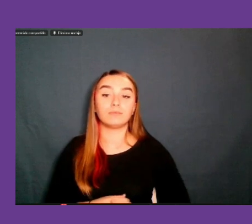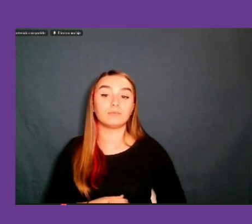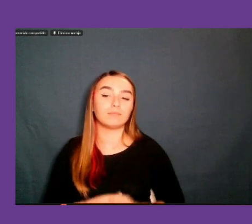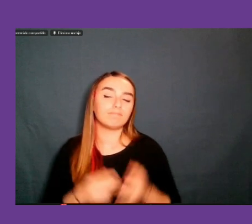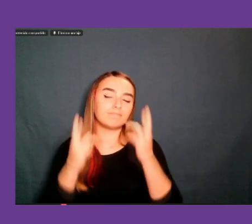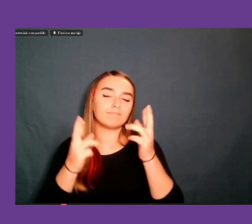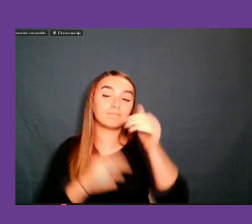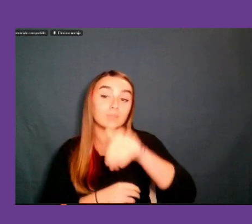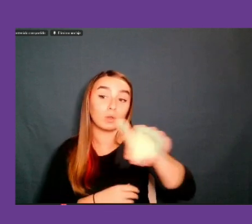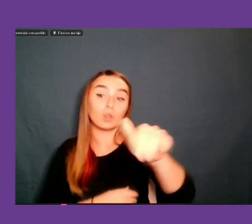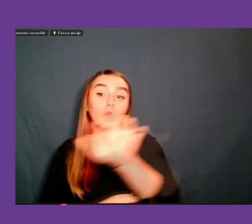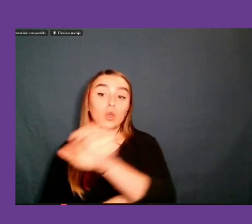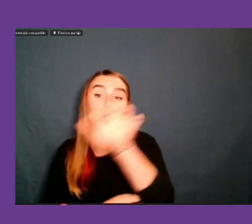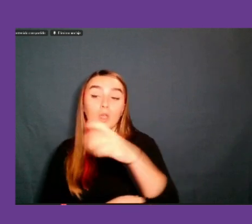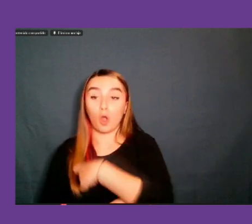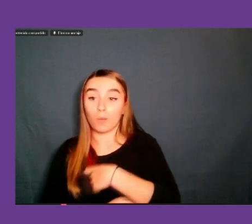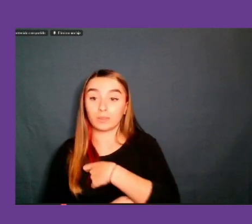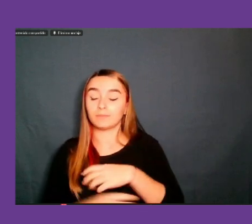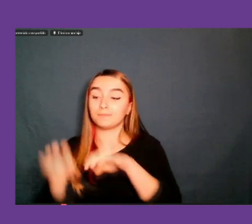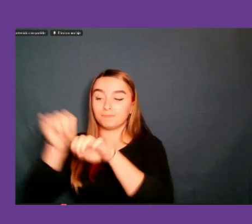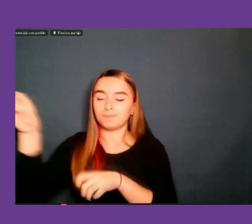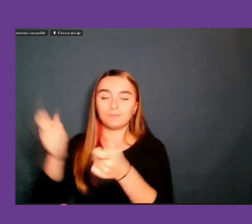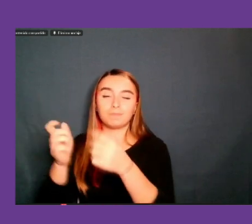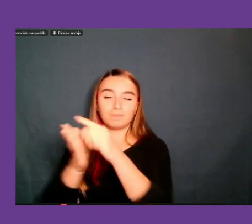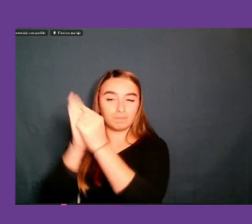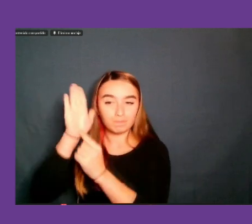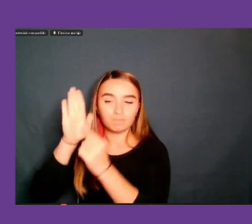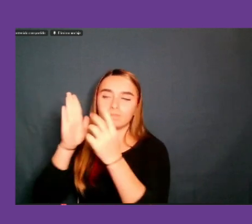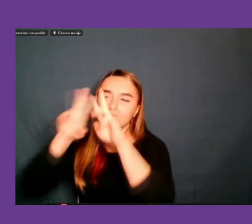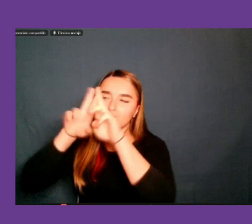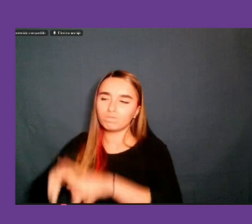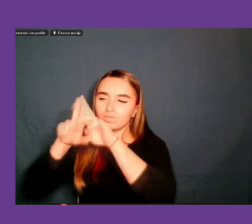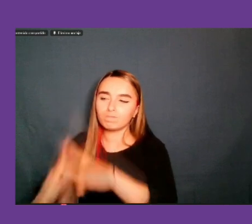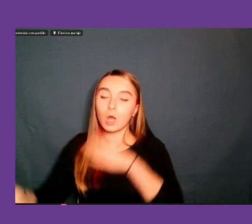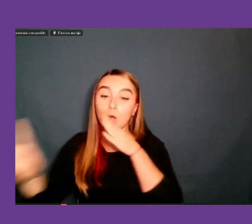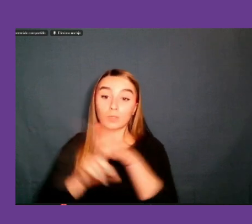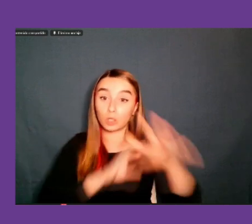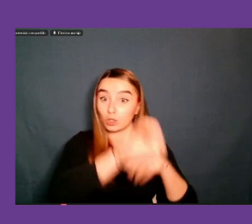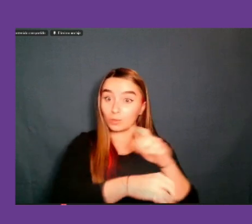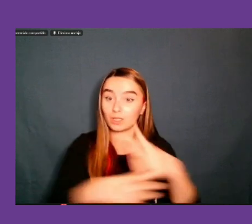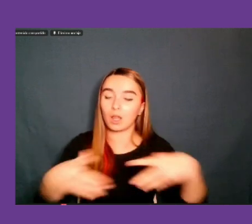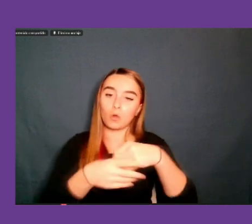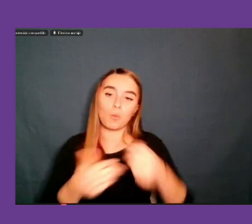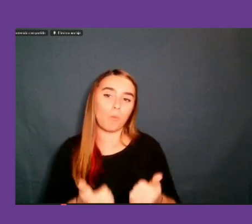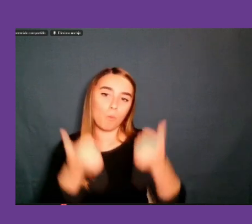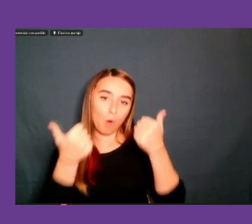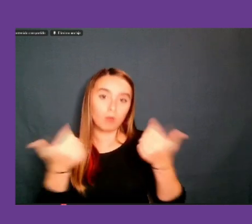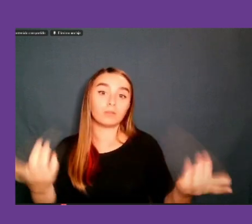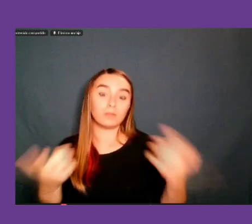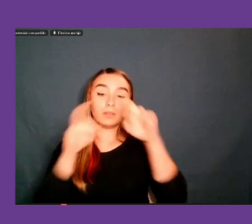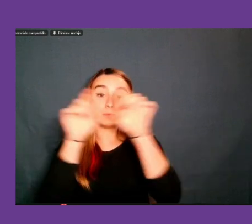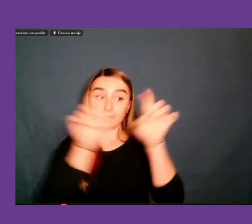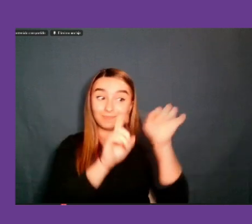Commission revises the European standardization regulations to make it more inclusive for consumers, including organizations representing persons